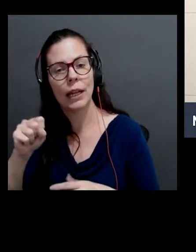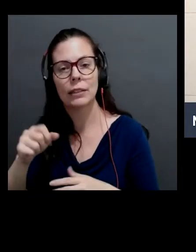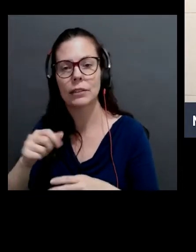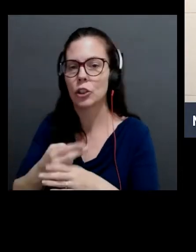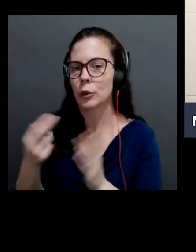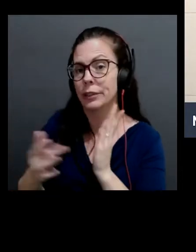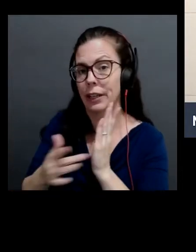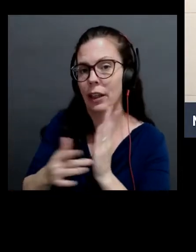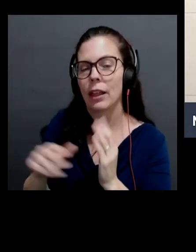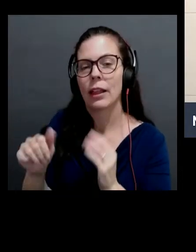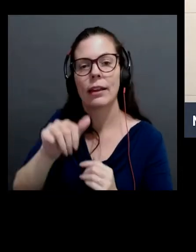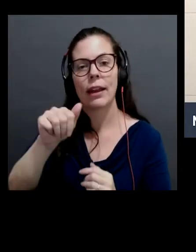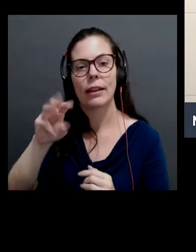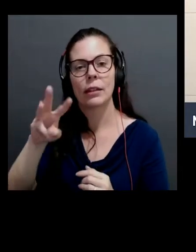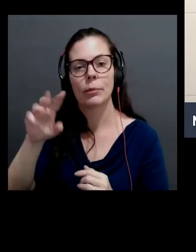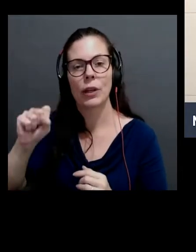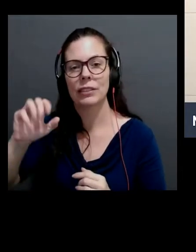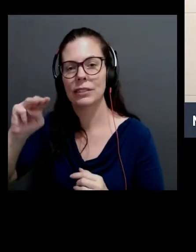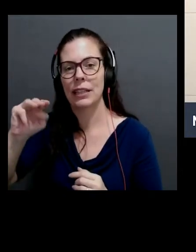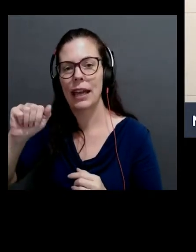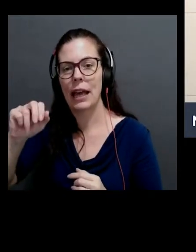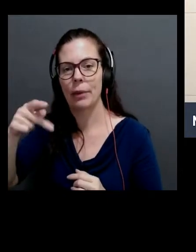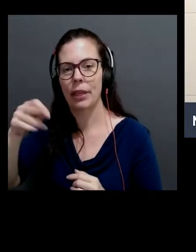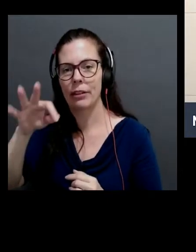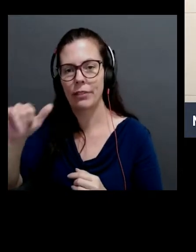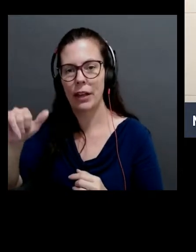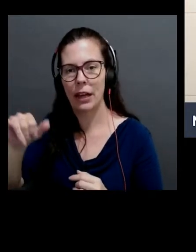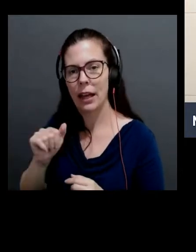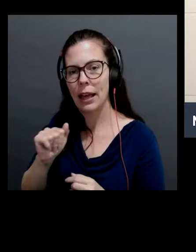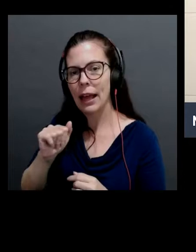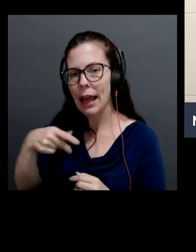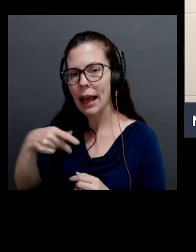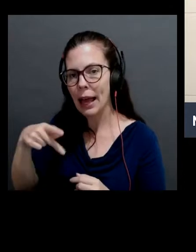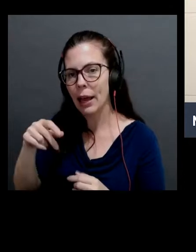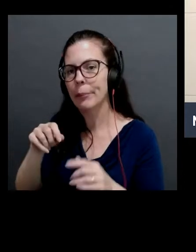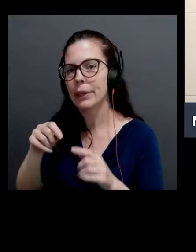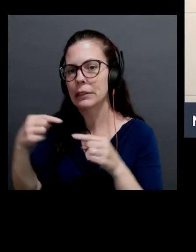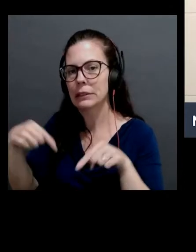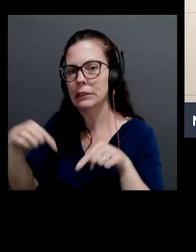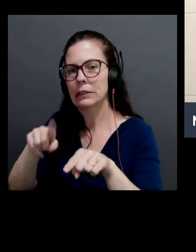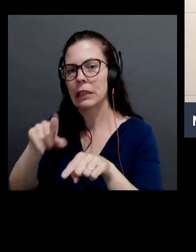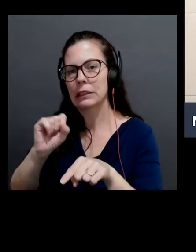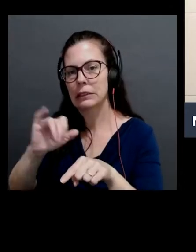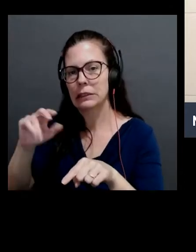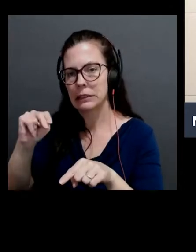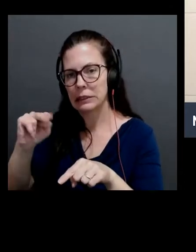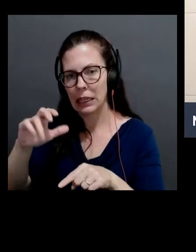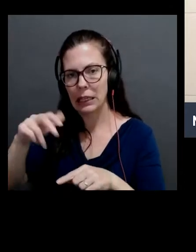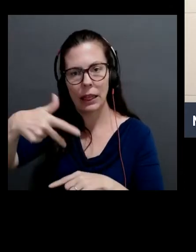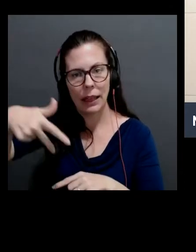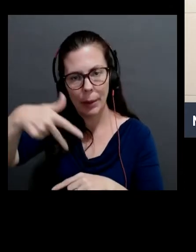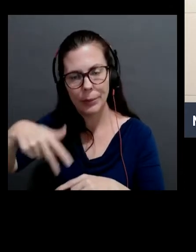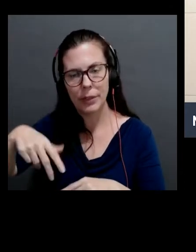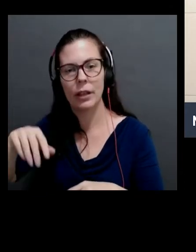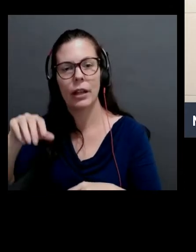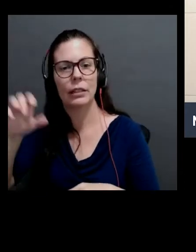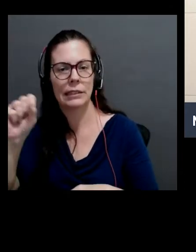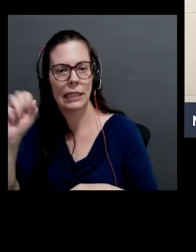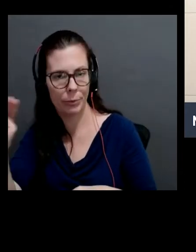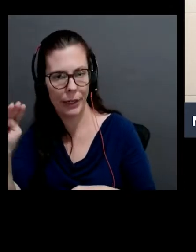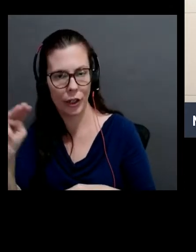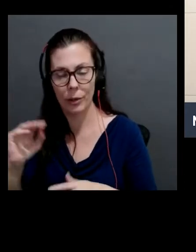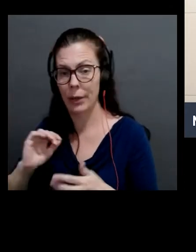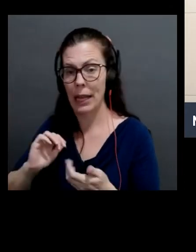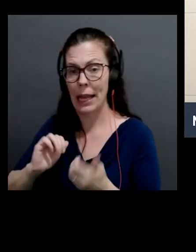AWS Amplify, AppSync, Lambda, and Sagemaker. In terms of like how we set up our